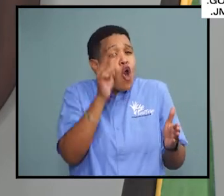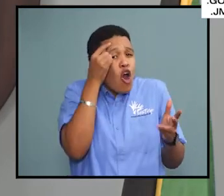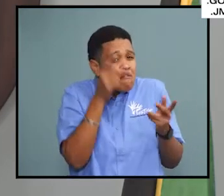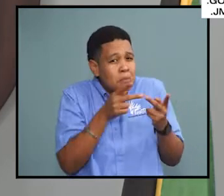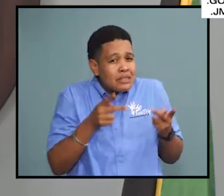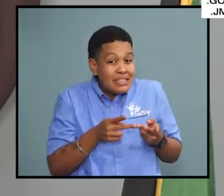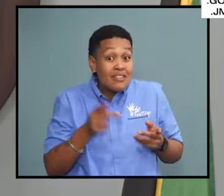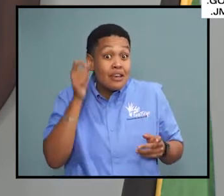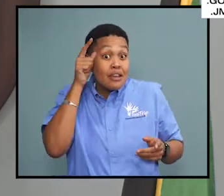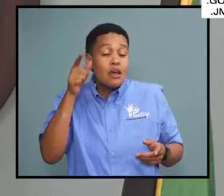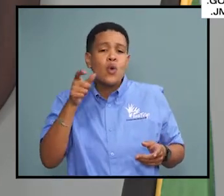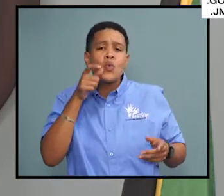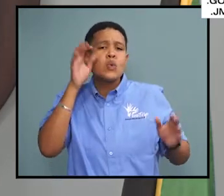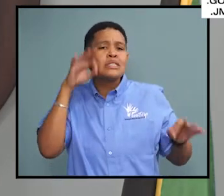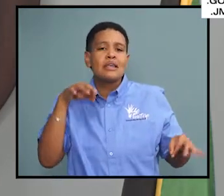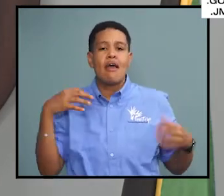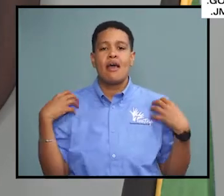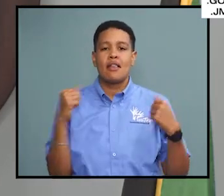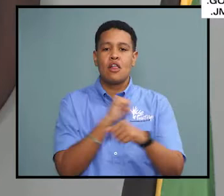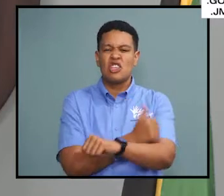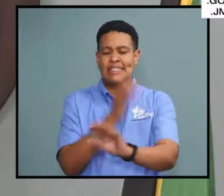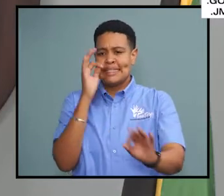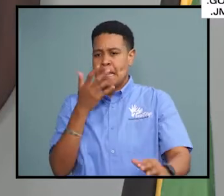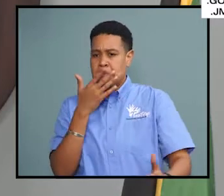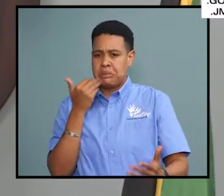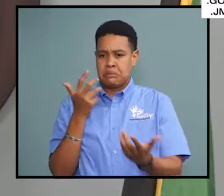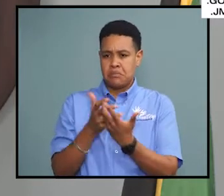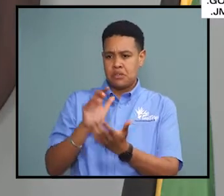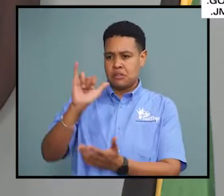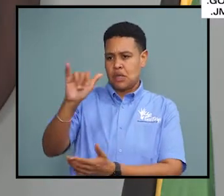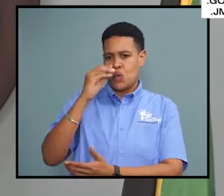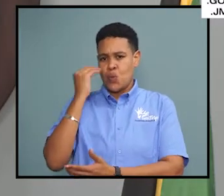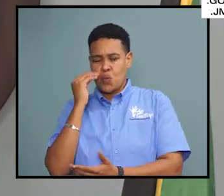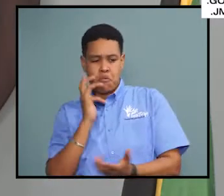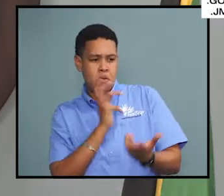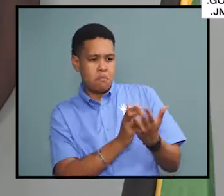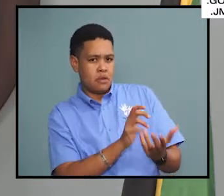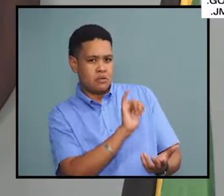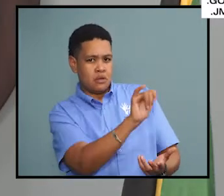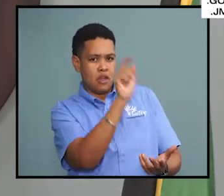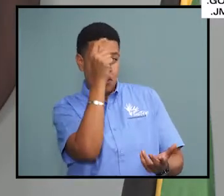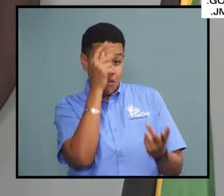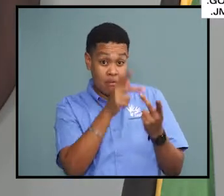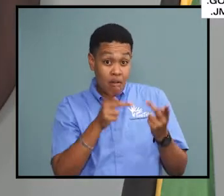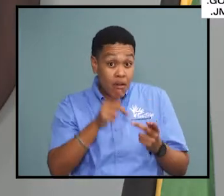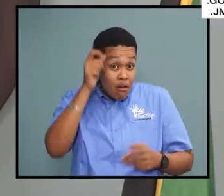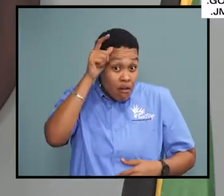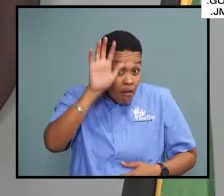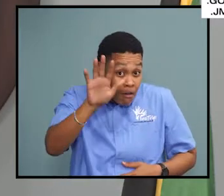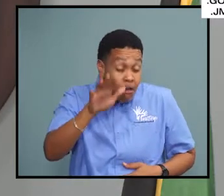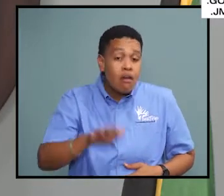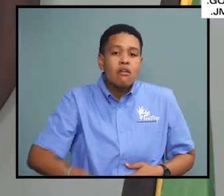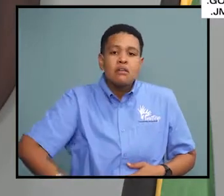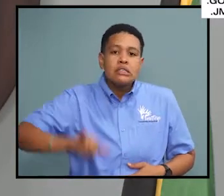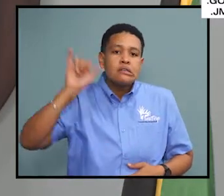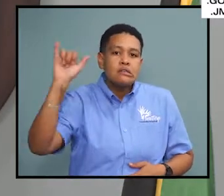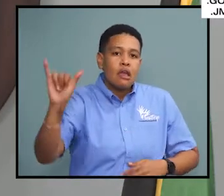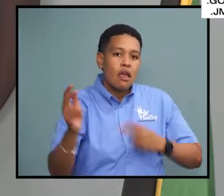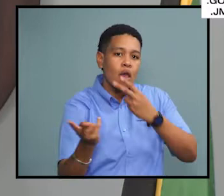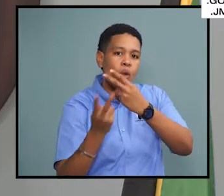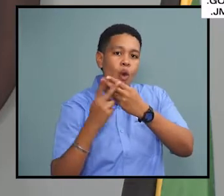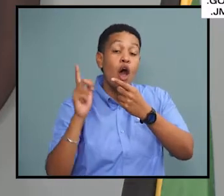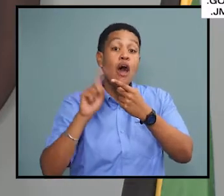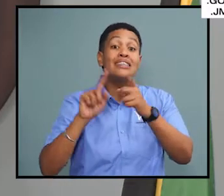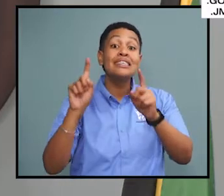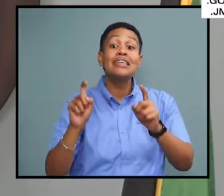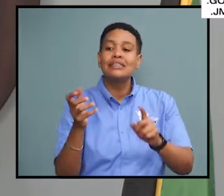determined by the health authorities. These persons will therefore be under quarantine until their test results are available, and